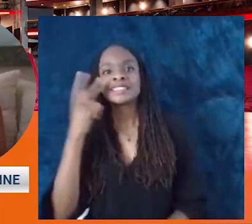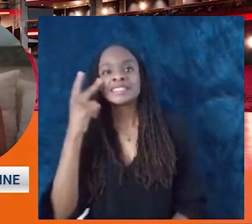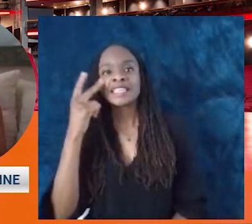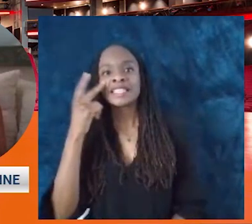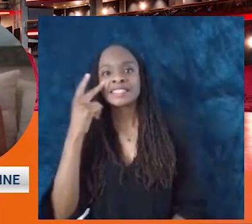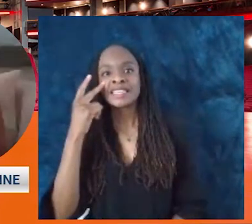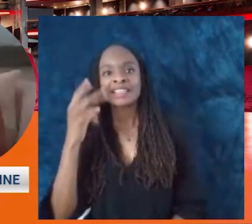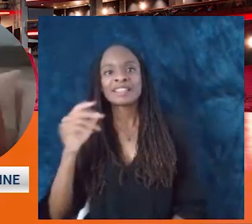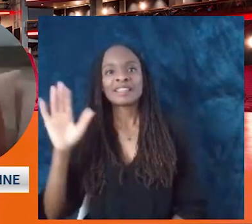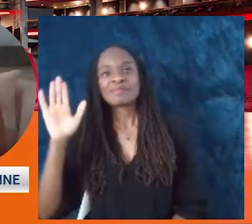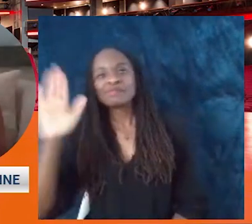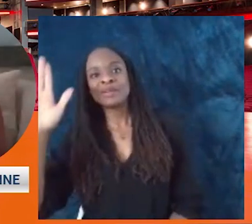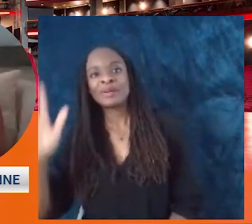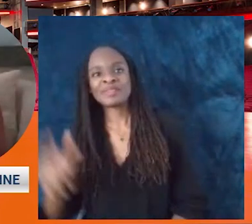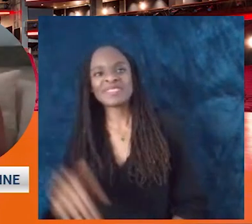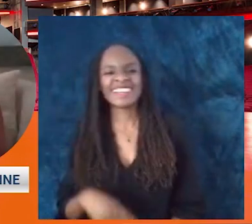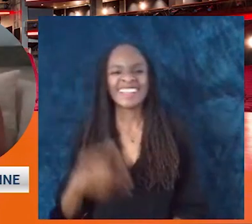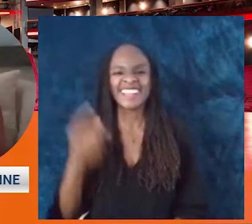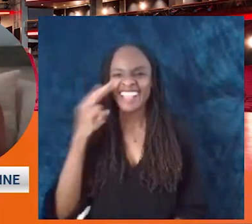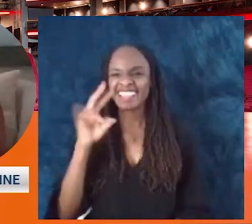Let me see. Kabam! Look at that.